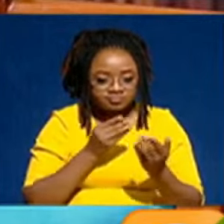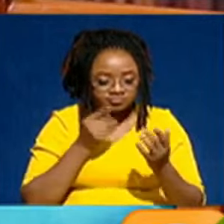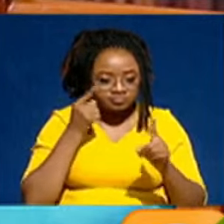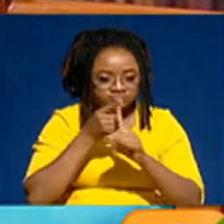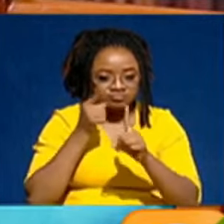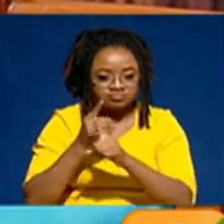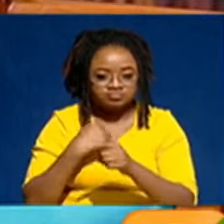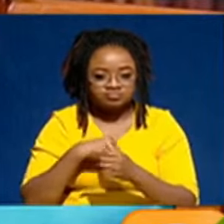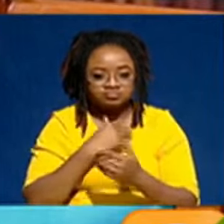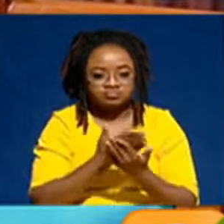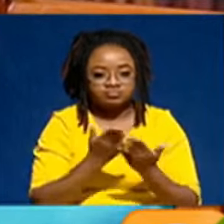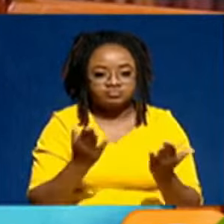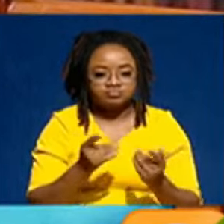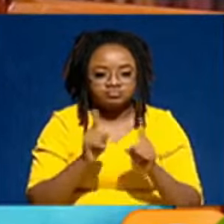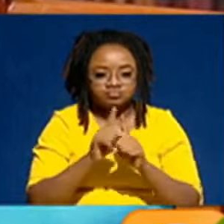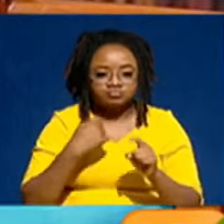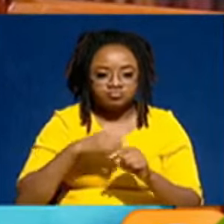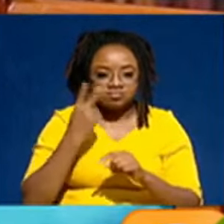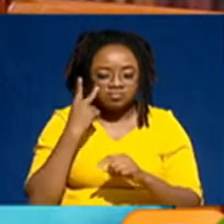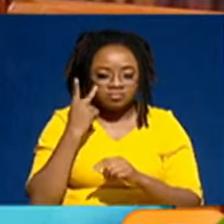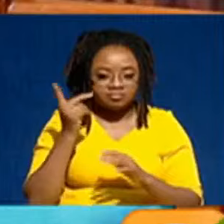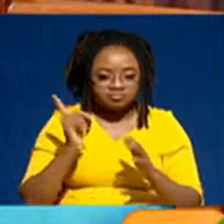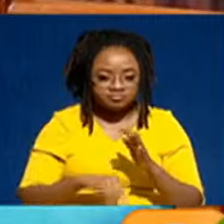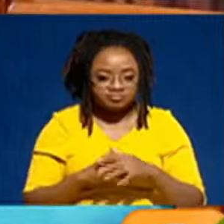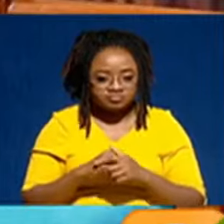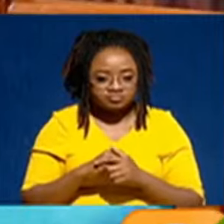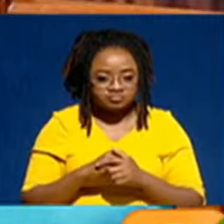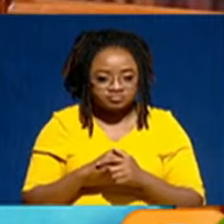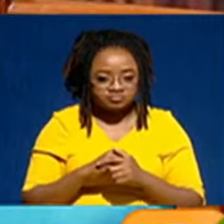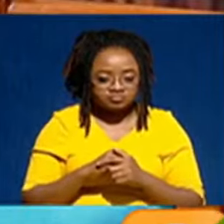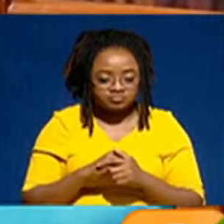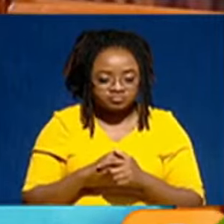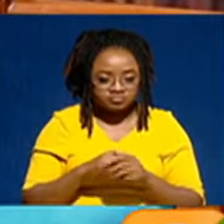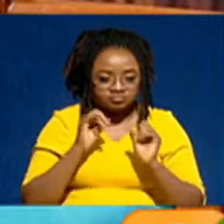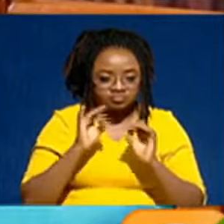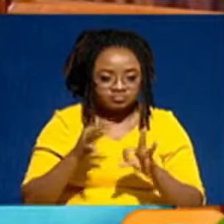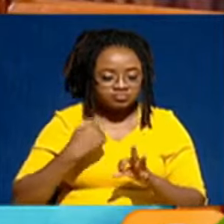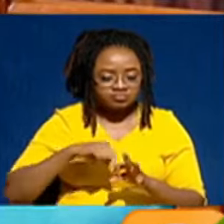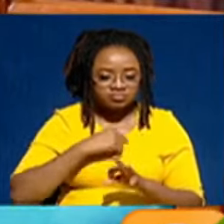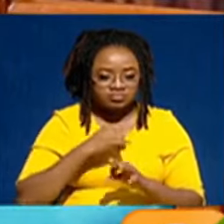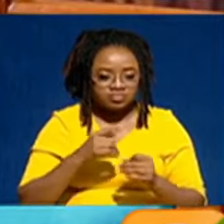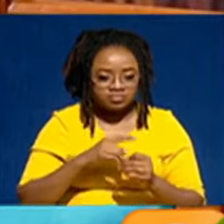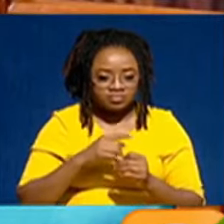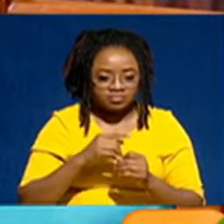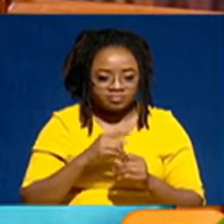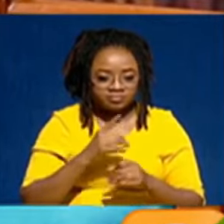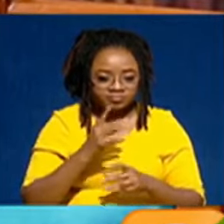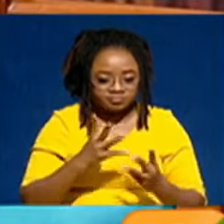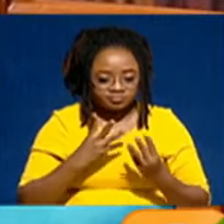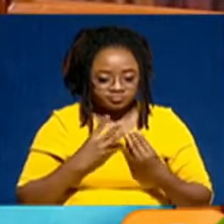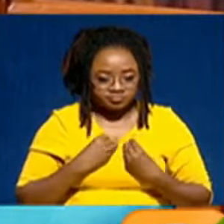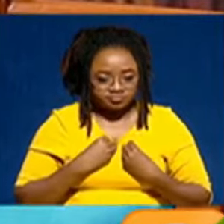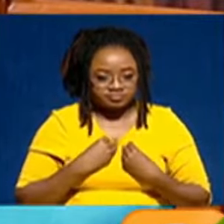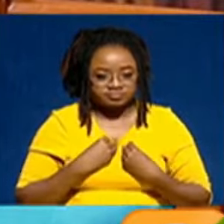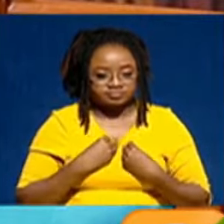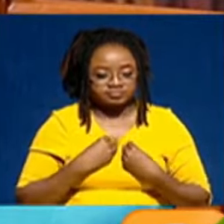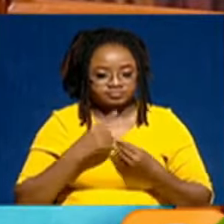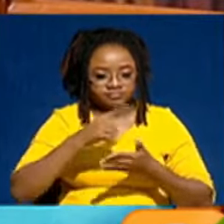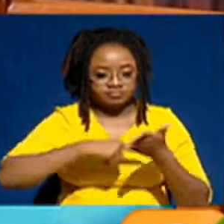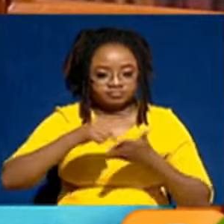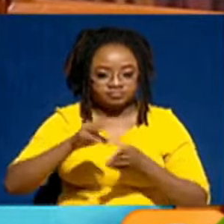what we are trying to also say at the end of it all is that where we have elected leaders who have been given the authority by citizenry